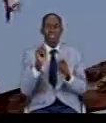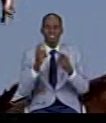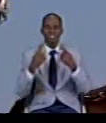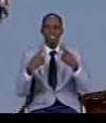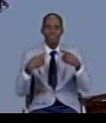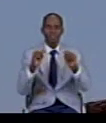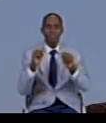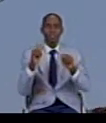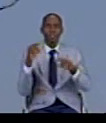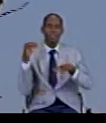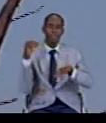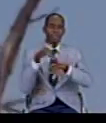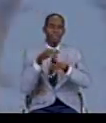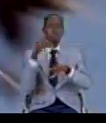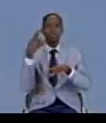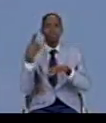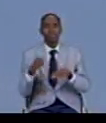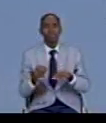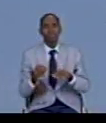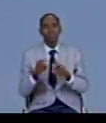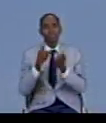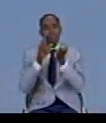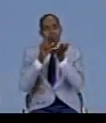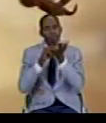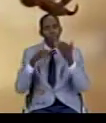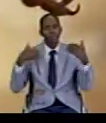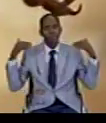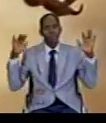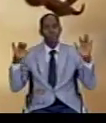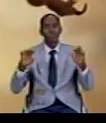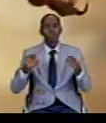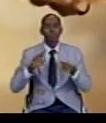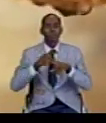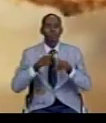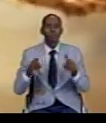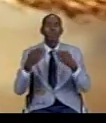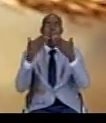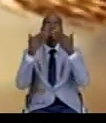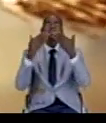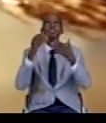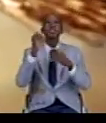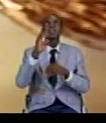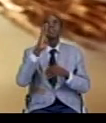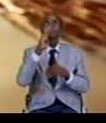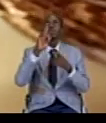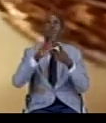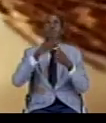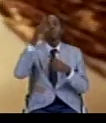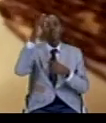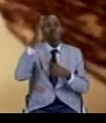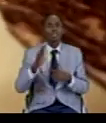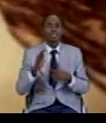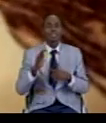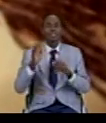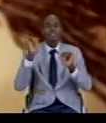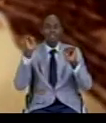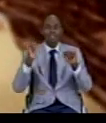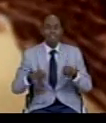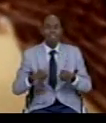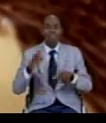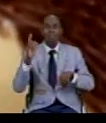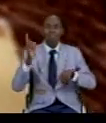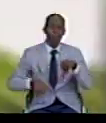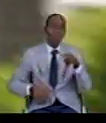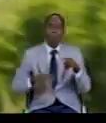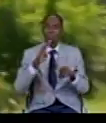the bird to roast. But thanks be to God, she cannot be stopped